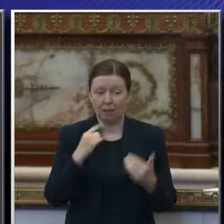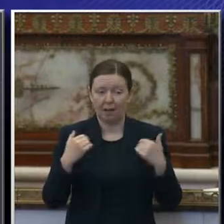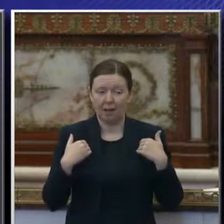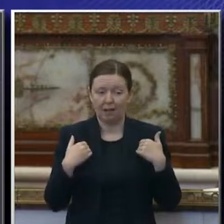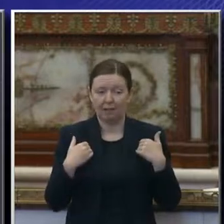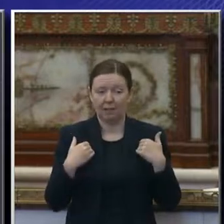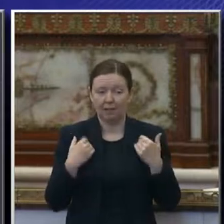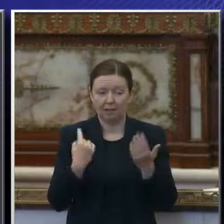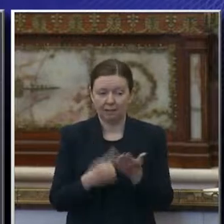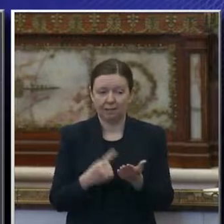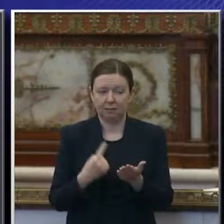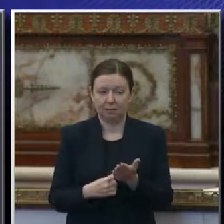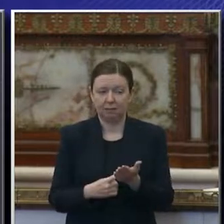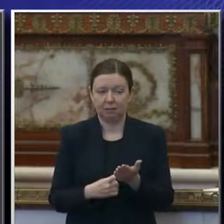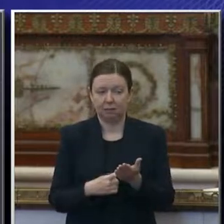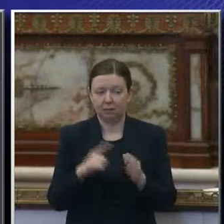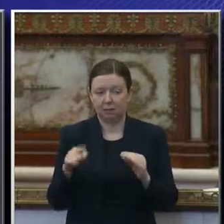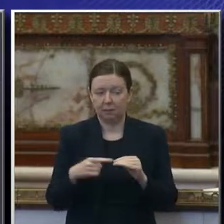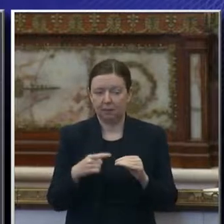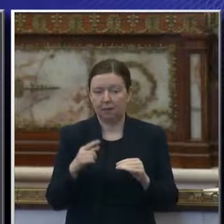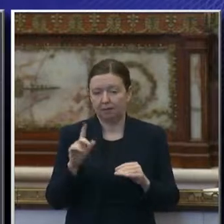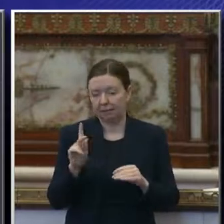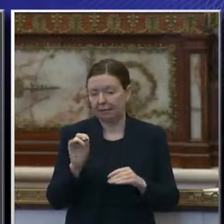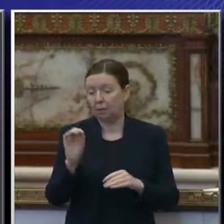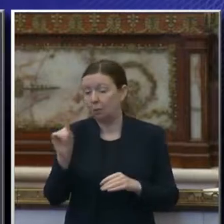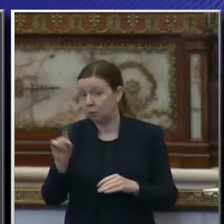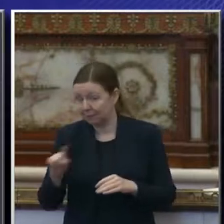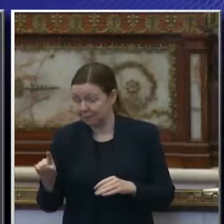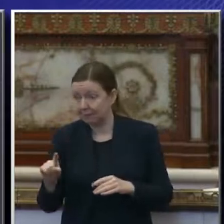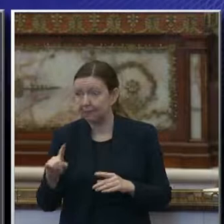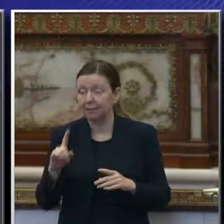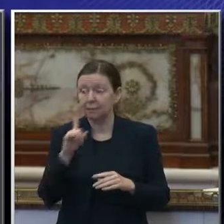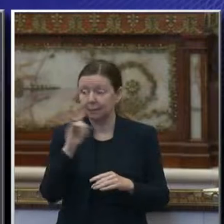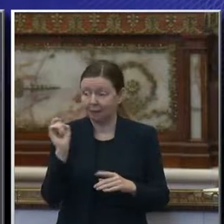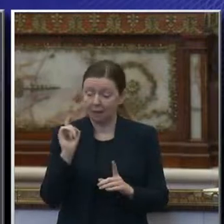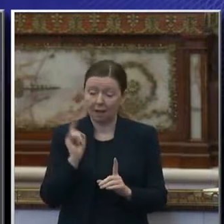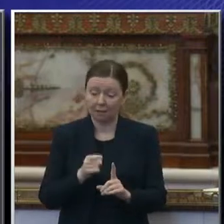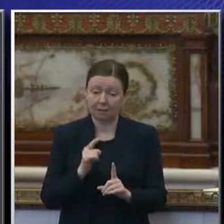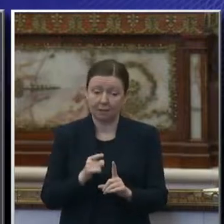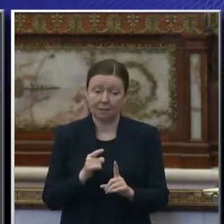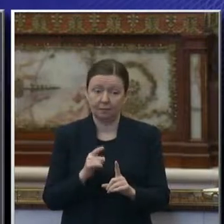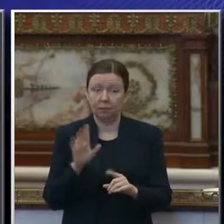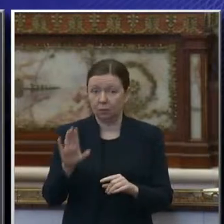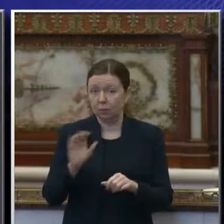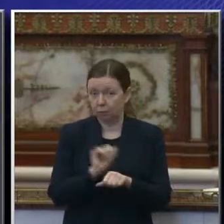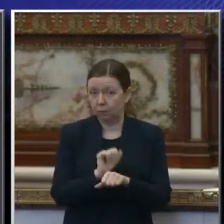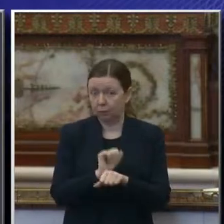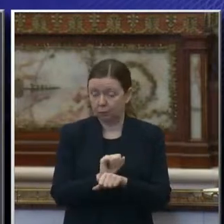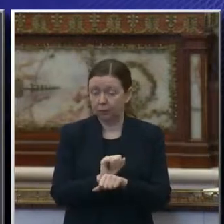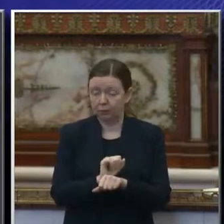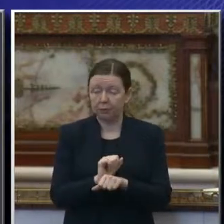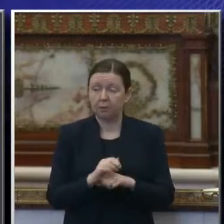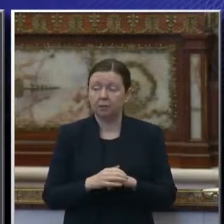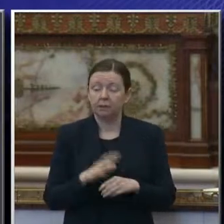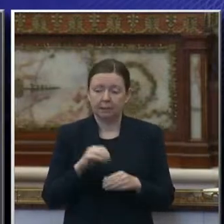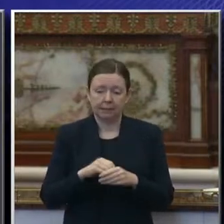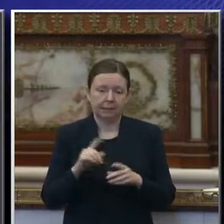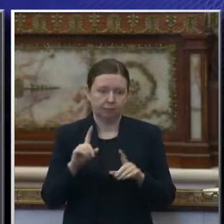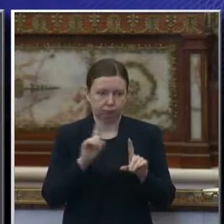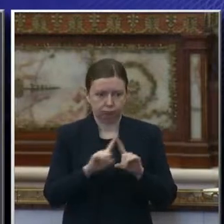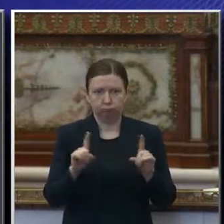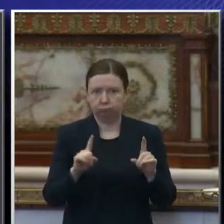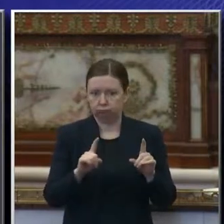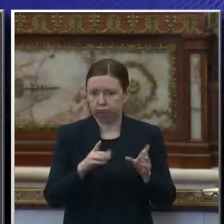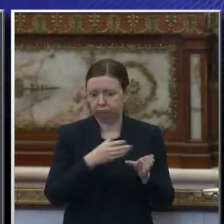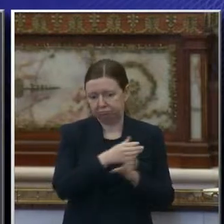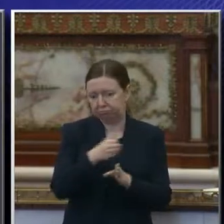this discussion about the KOZ is in large part because of your work in certain areas where